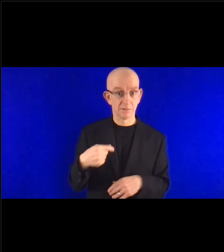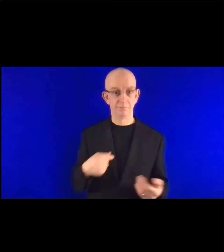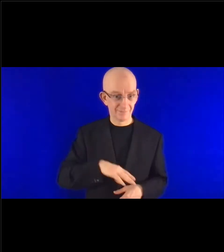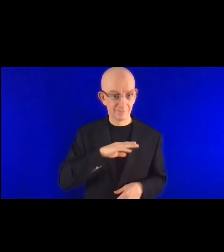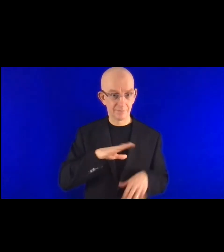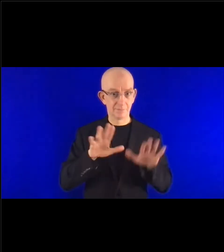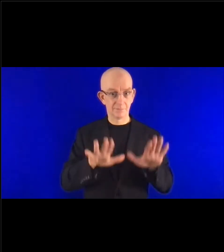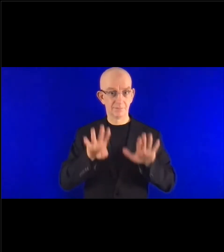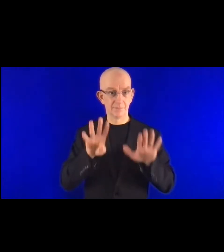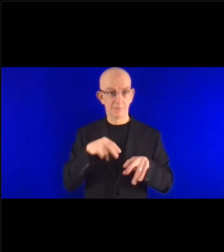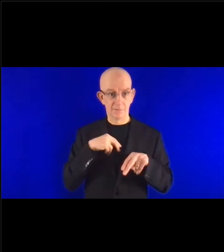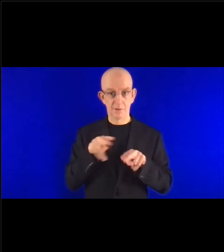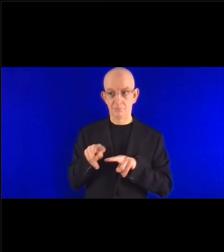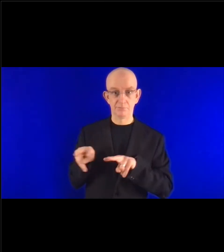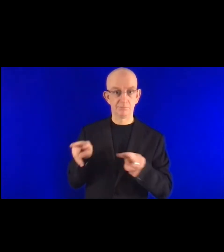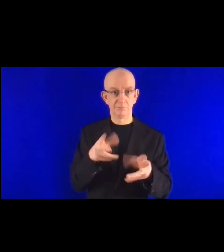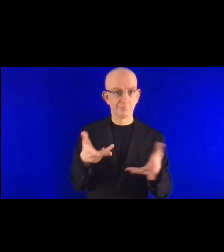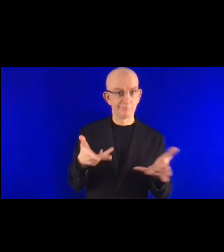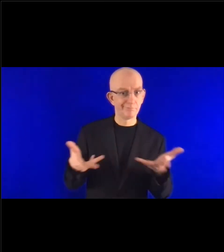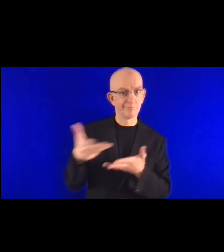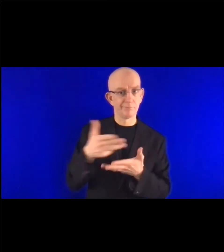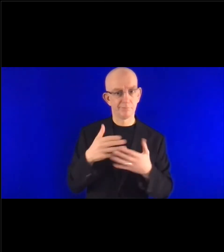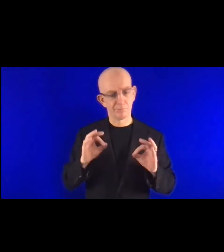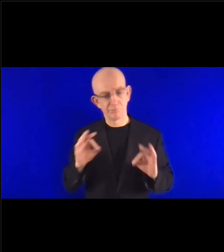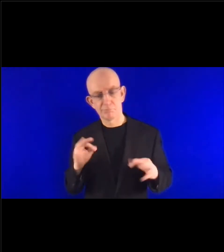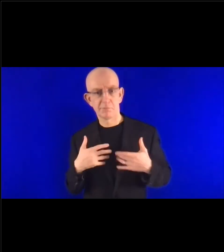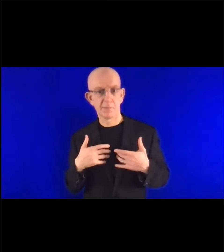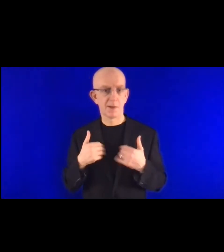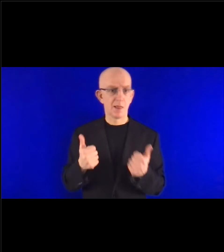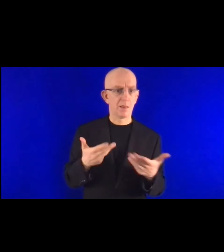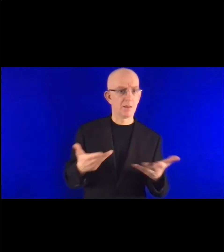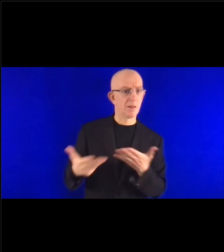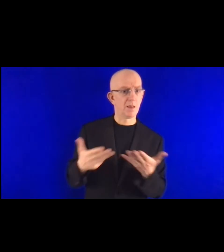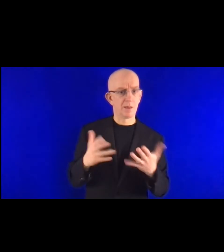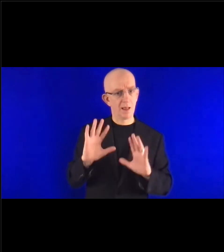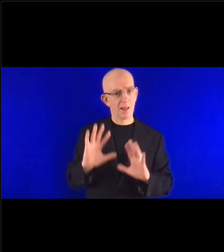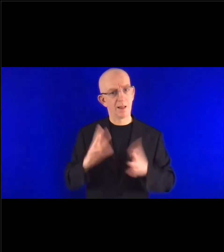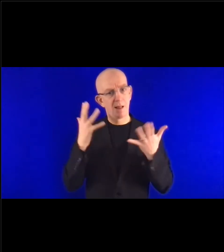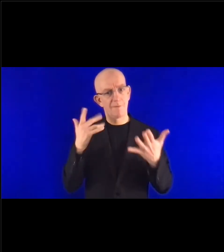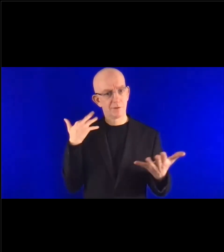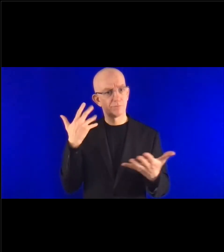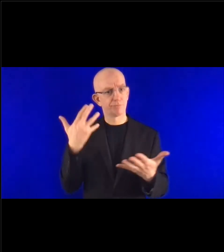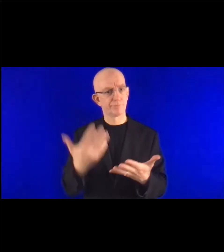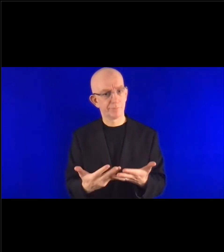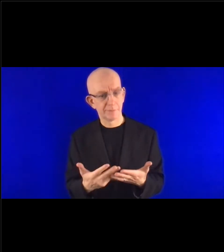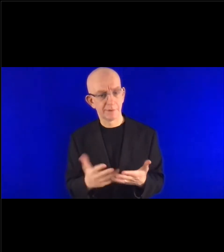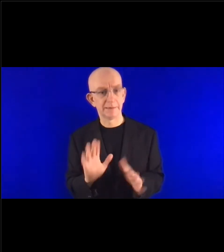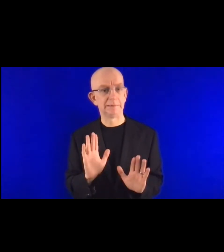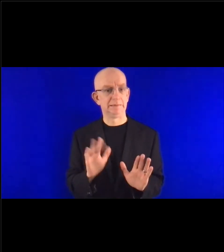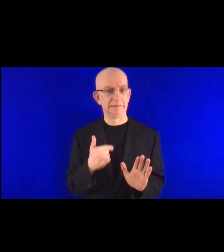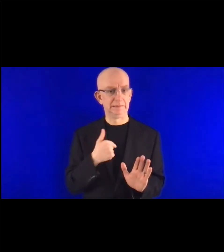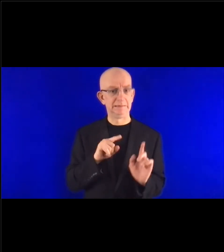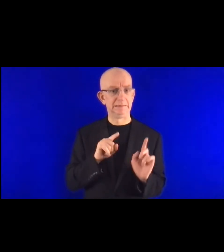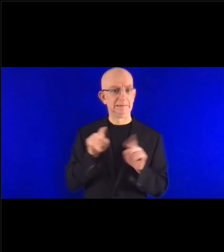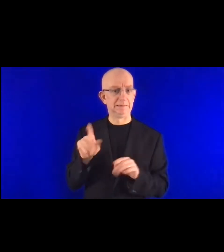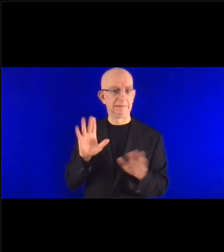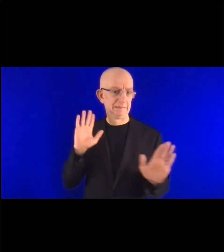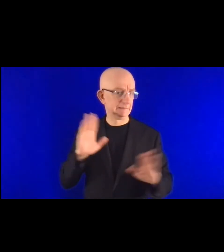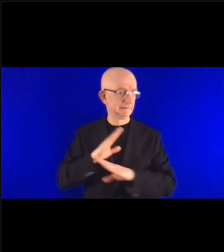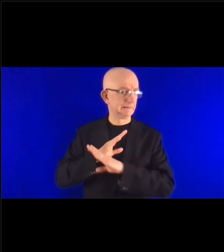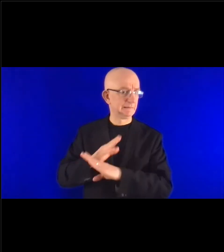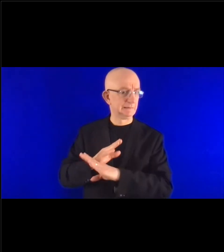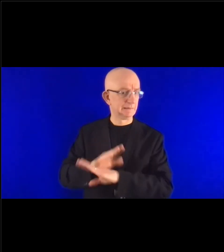back. I have the same experience when I went back to rehabilitation for arthritis for 2 months before